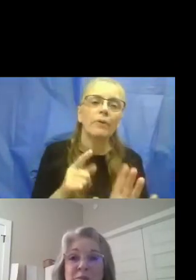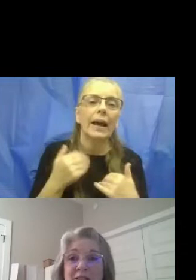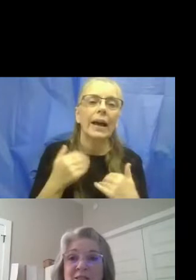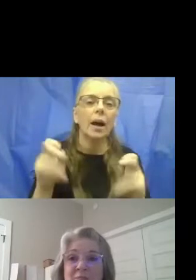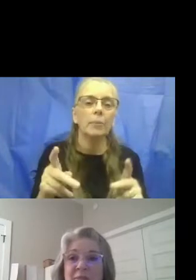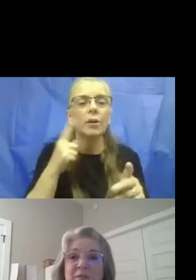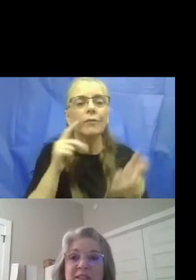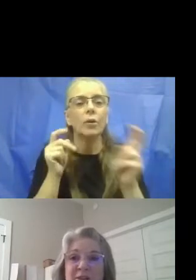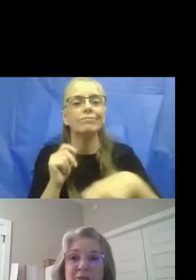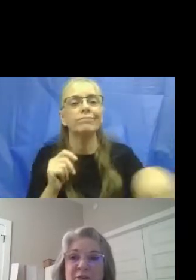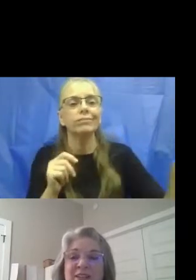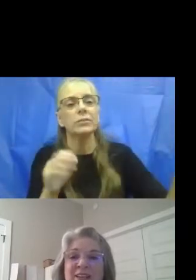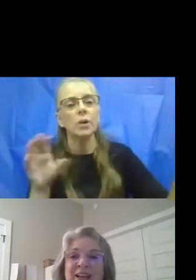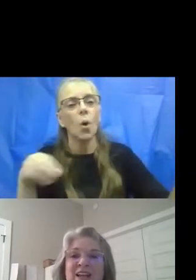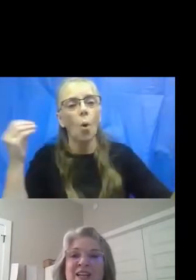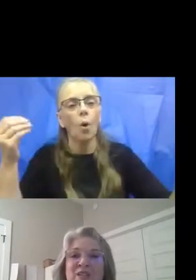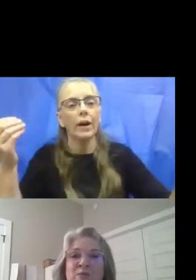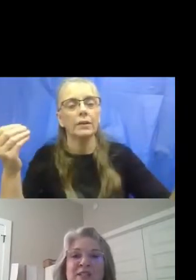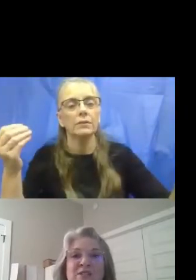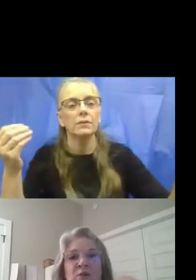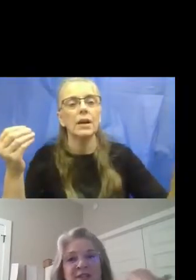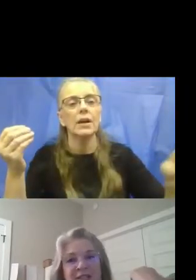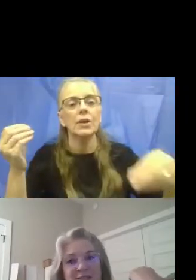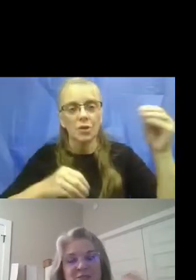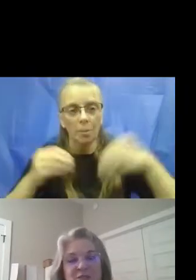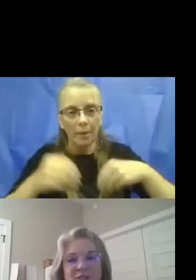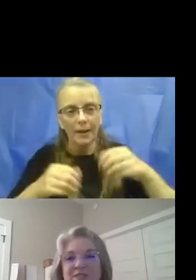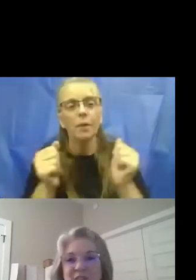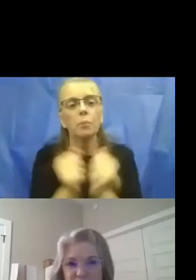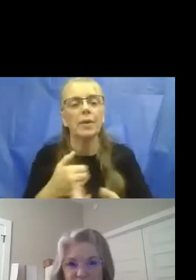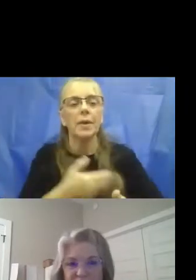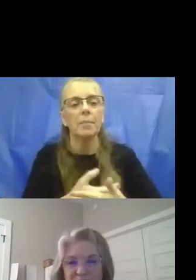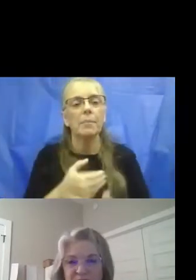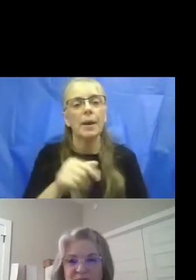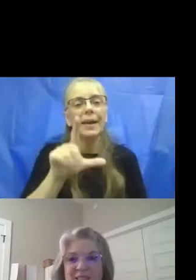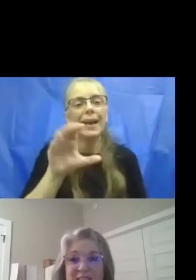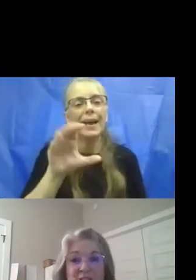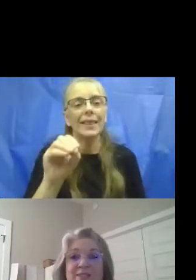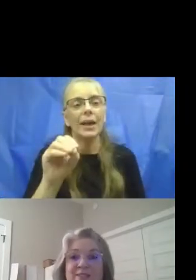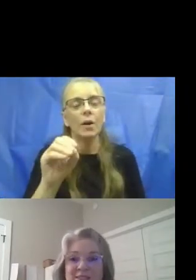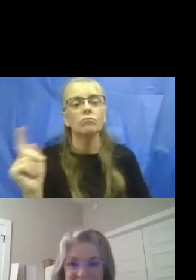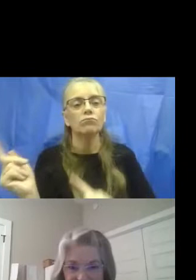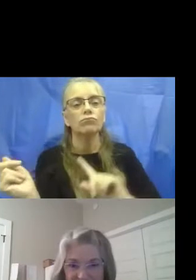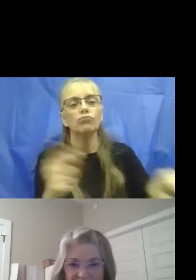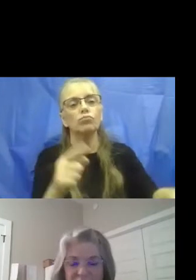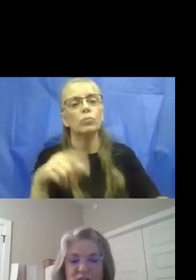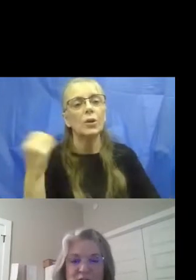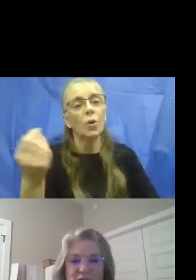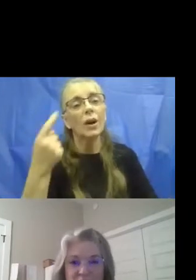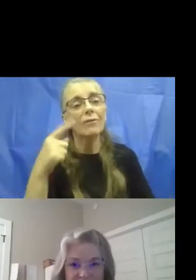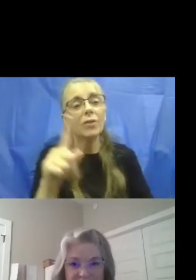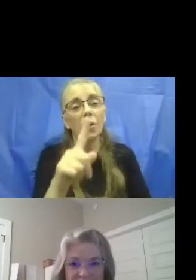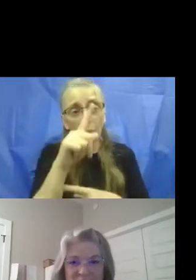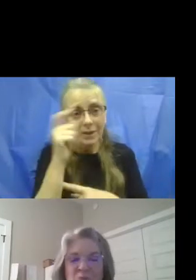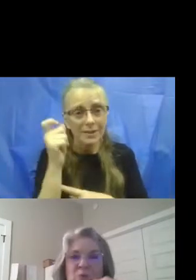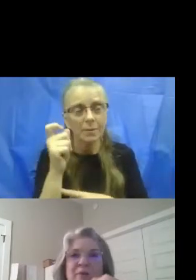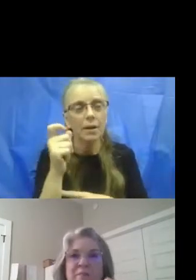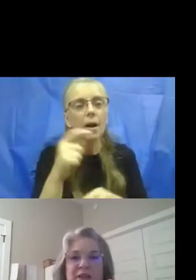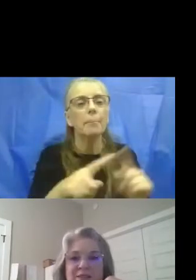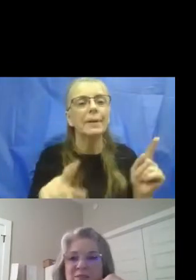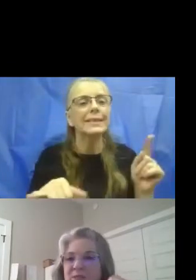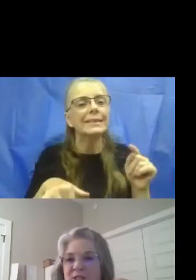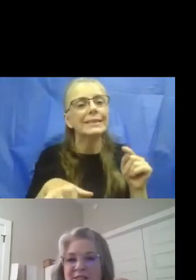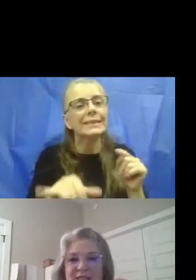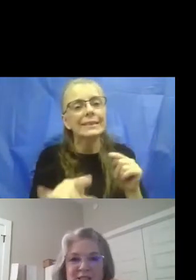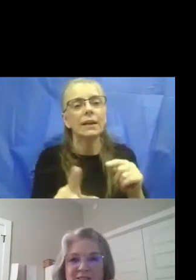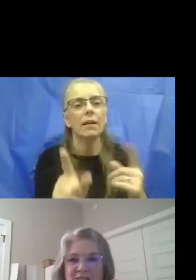of them packed up baby Leo and went to Oregon for the summer, and she still showed up. We